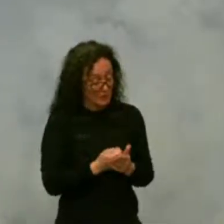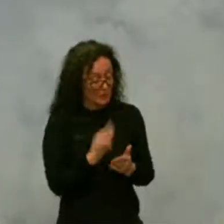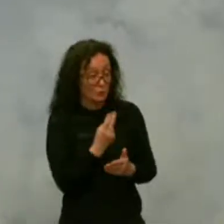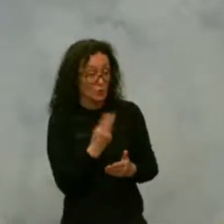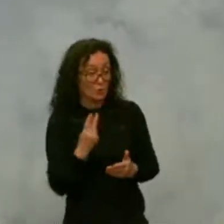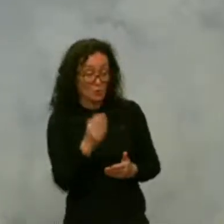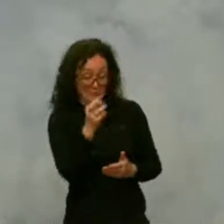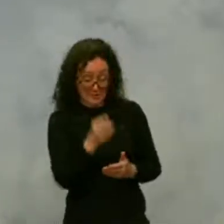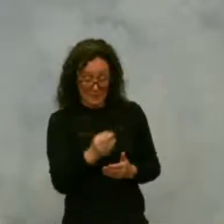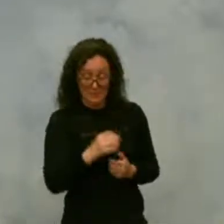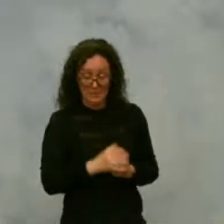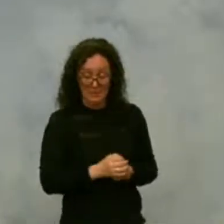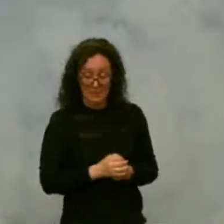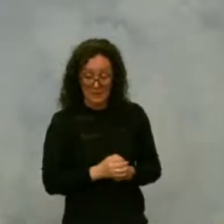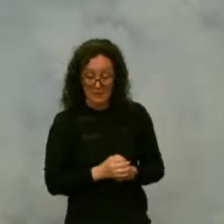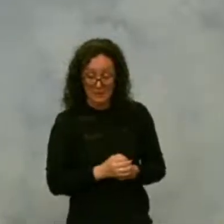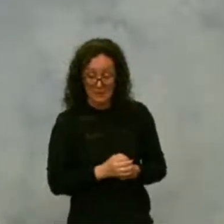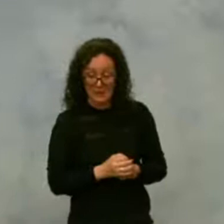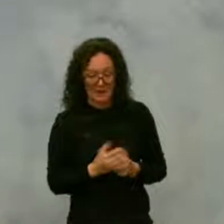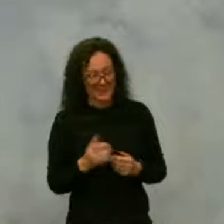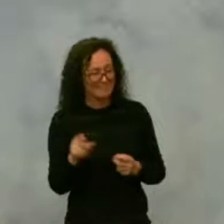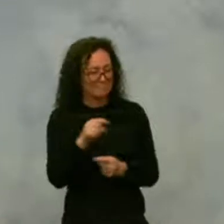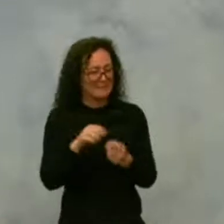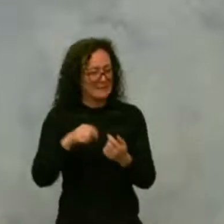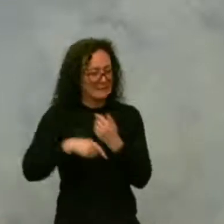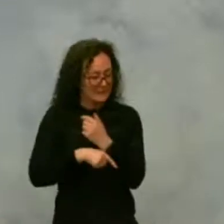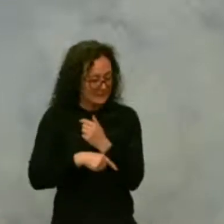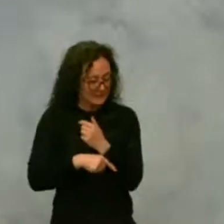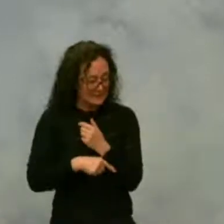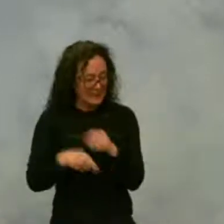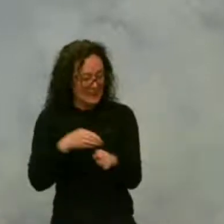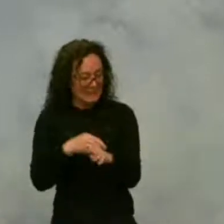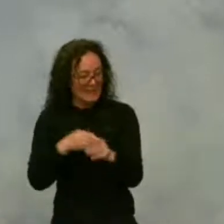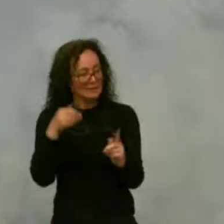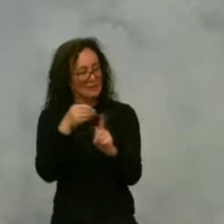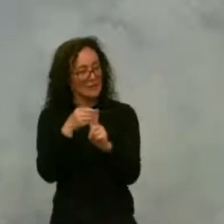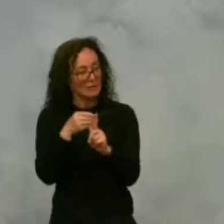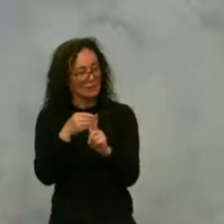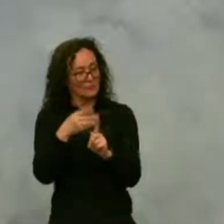22%, and sundry debt finished the year behind target by nearly 9%.